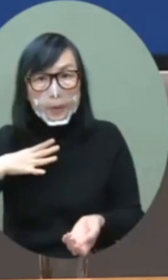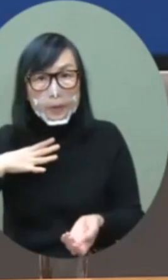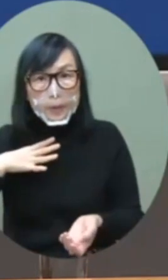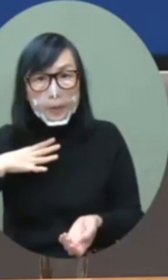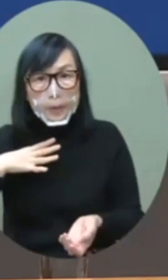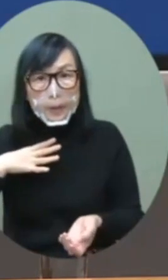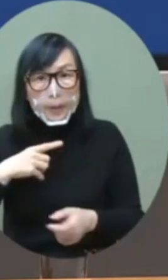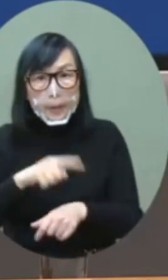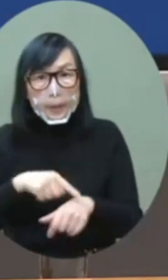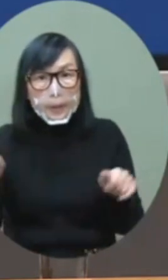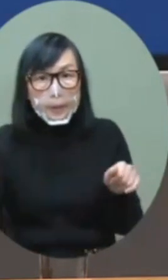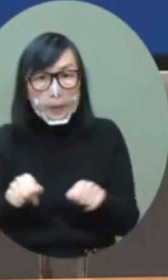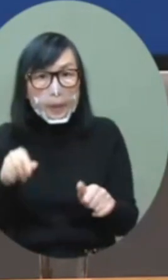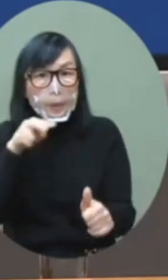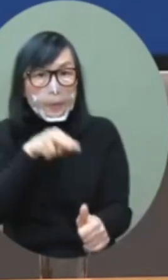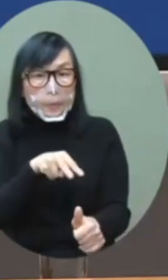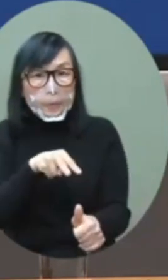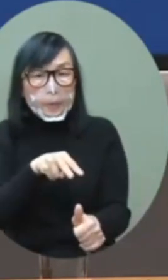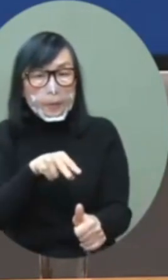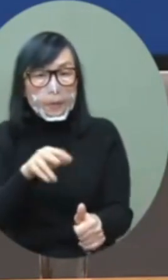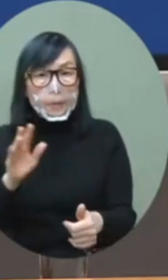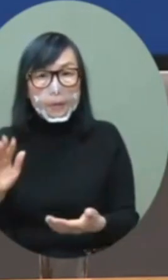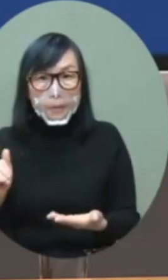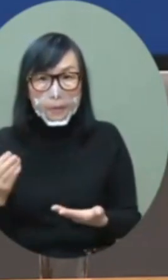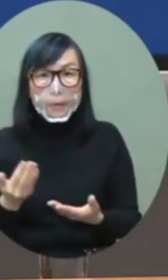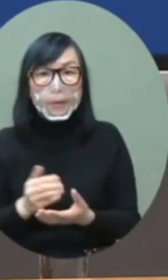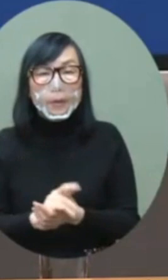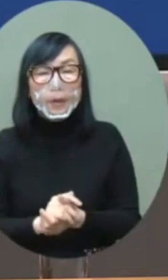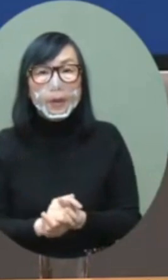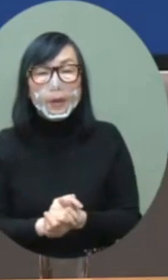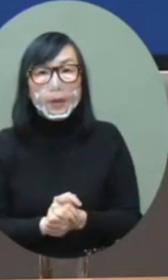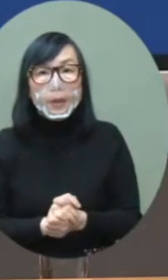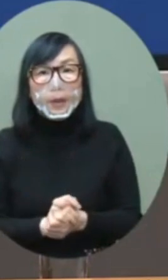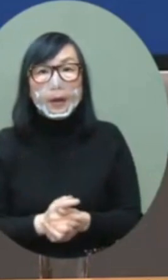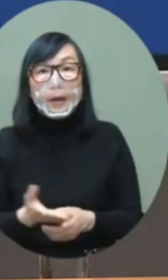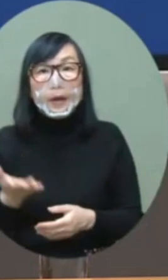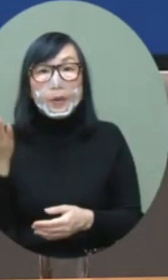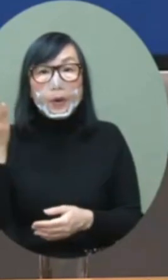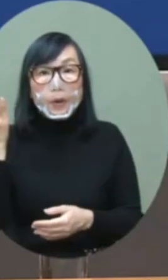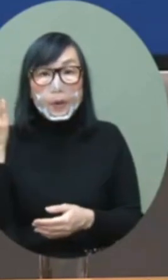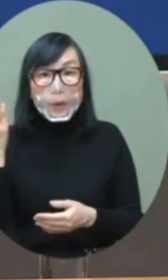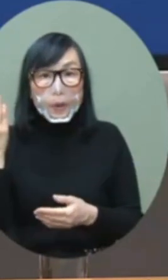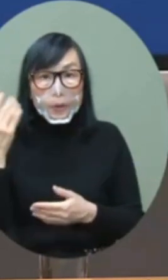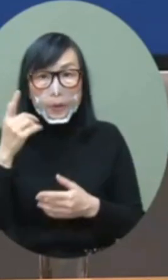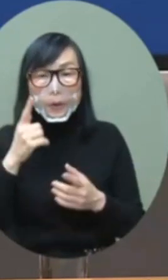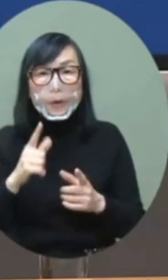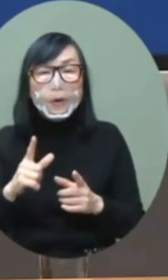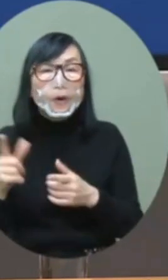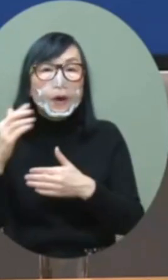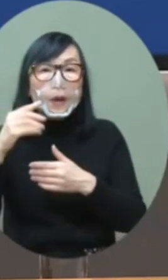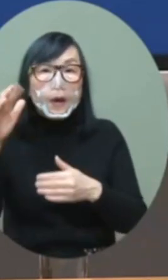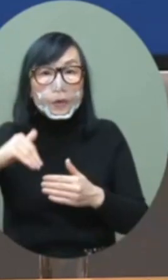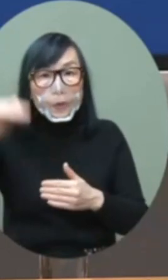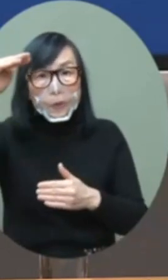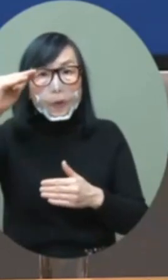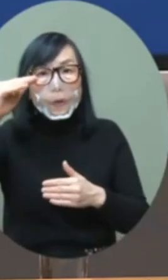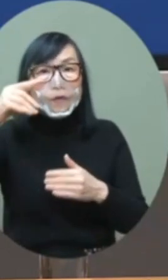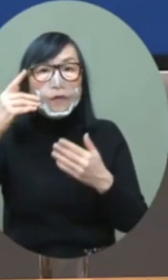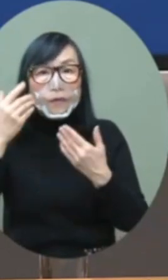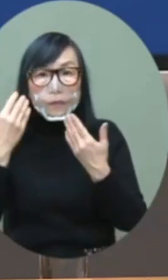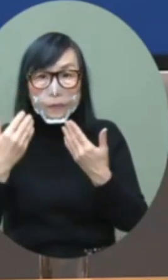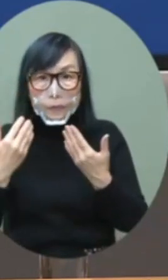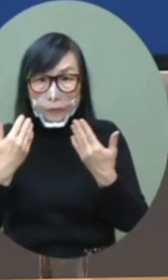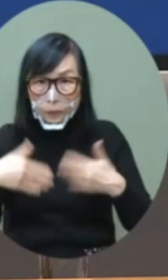through a month and having gone through the peak that you have seen here, I think a responsible government should regularly